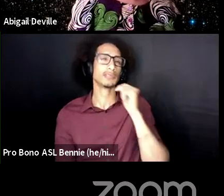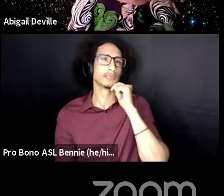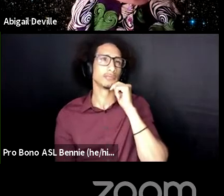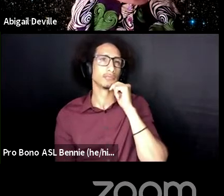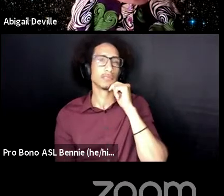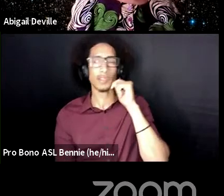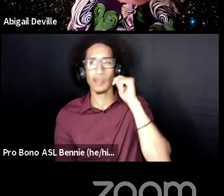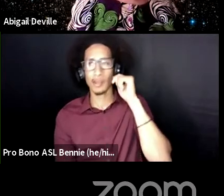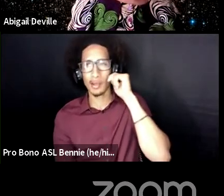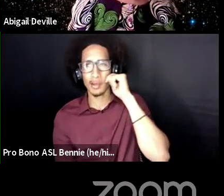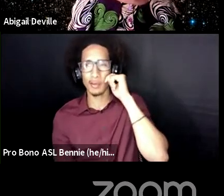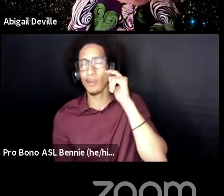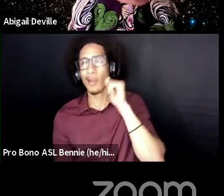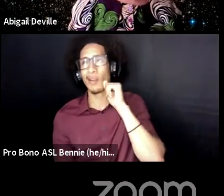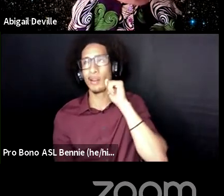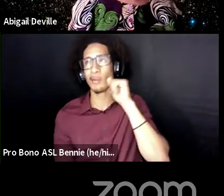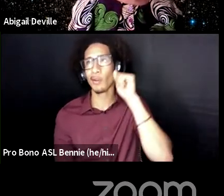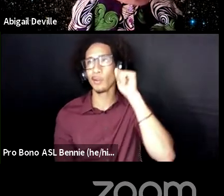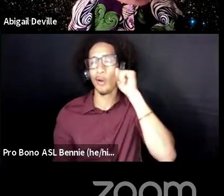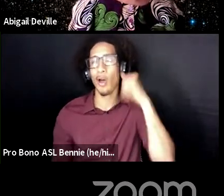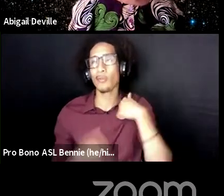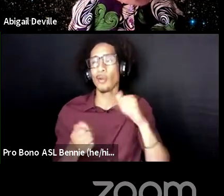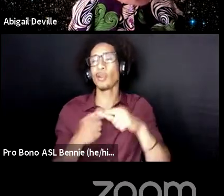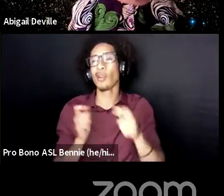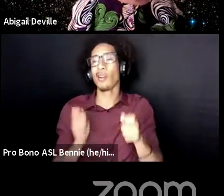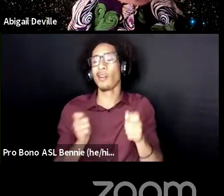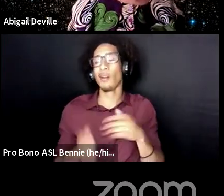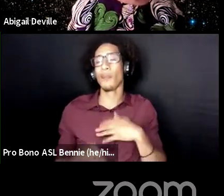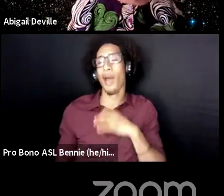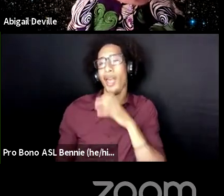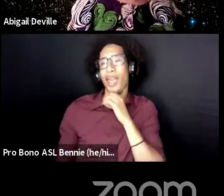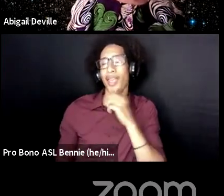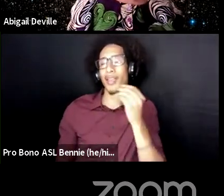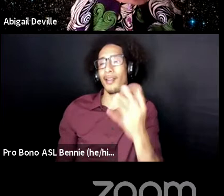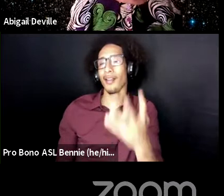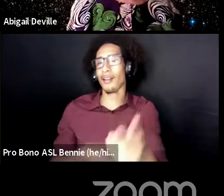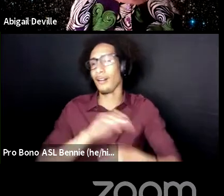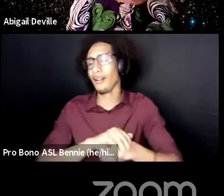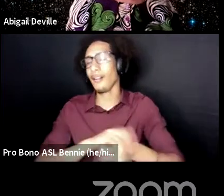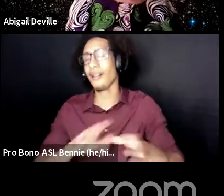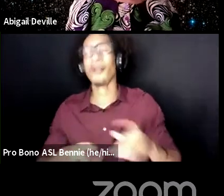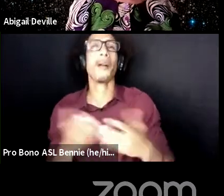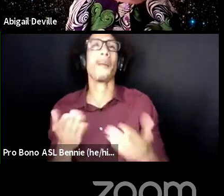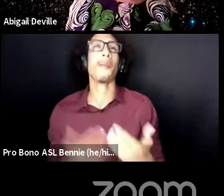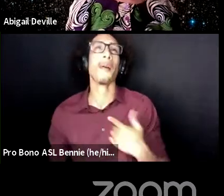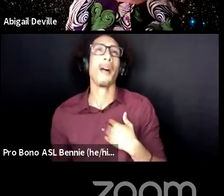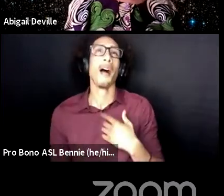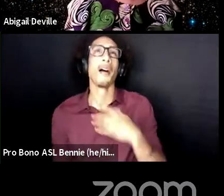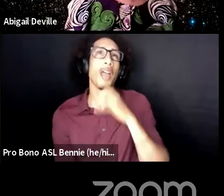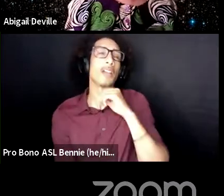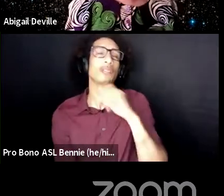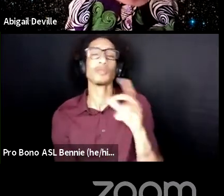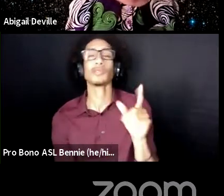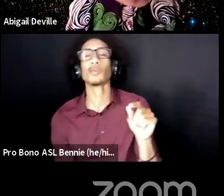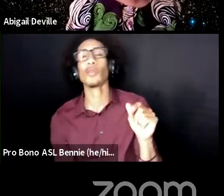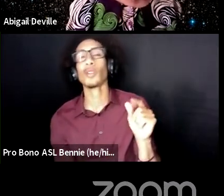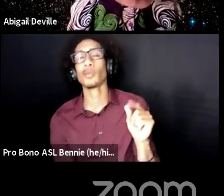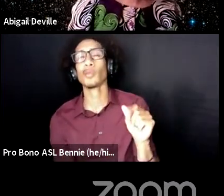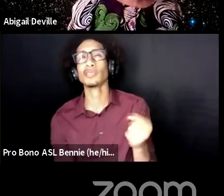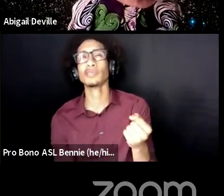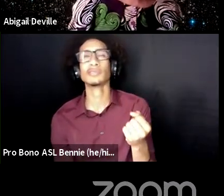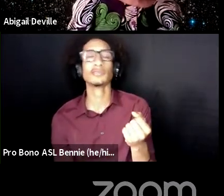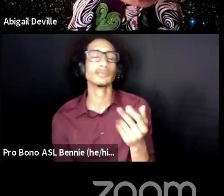I'm trying to make myself younger. Maybe I was teenage, a middle, I don't know. I was in my 20s and seeing, or maybe older,